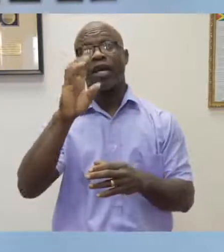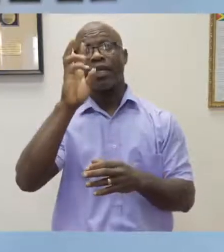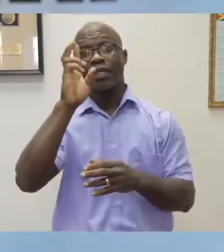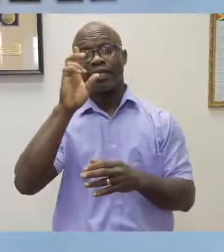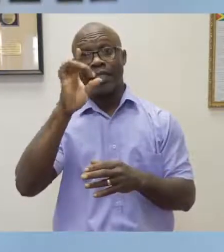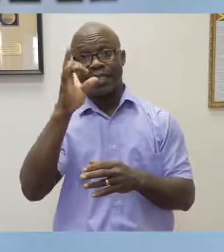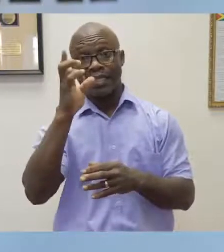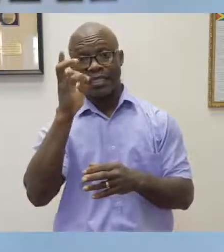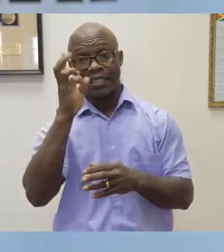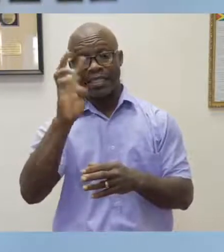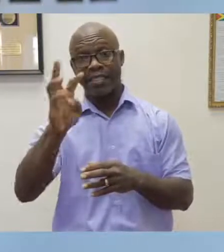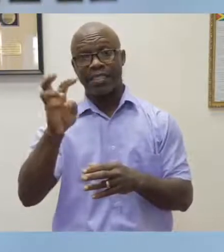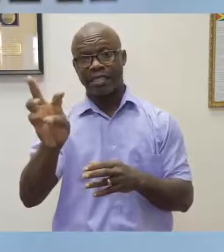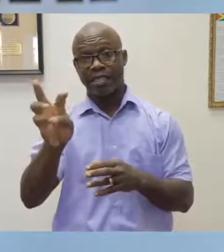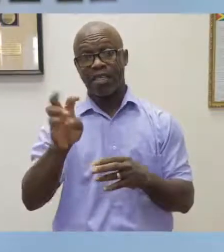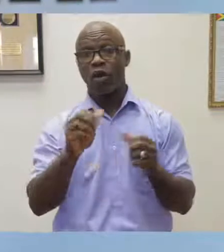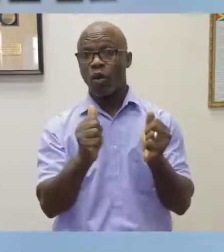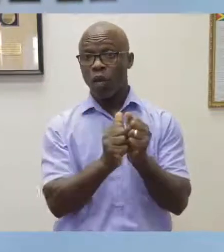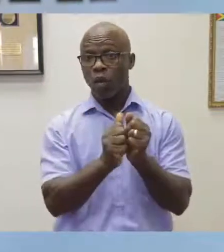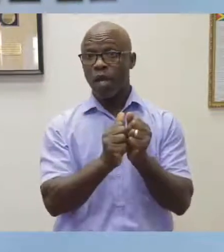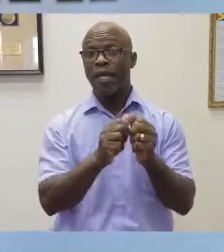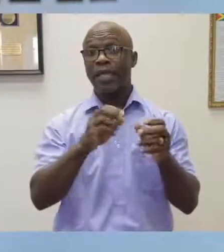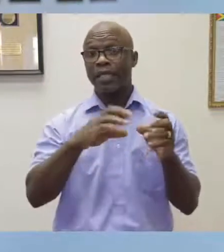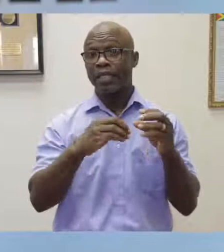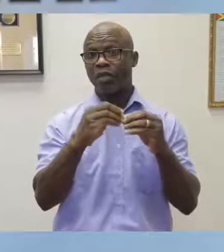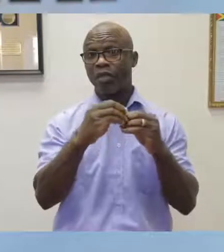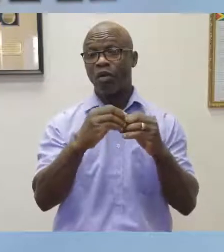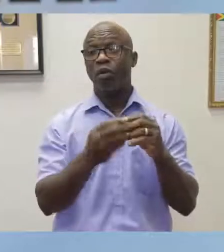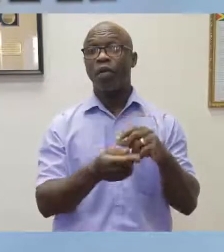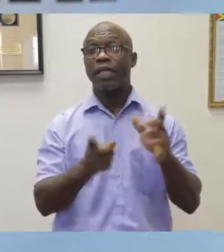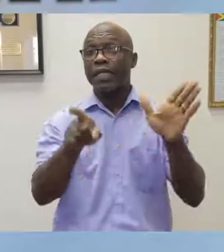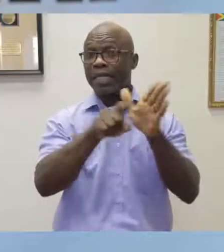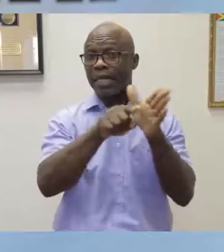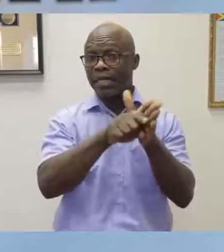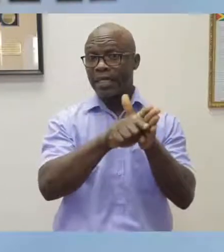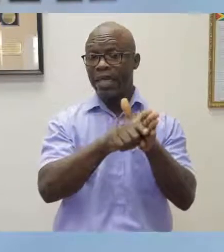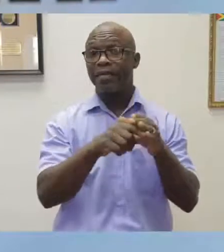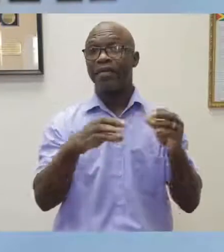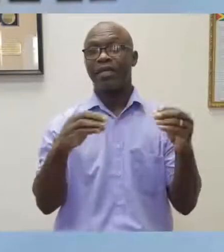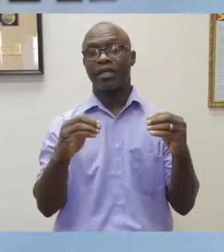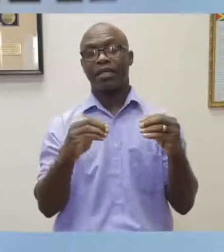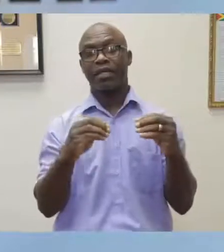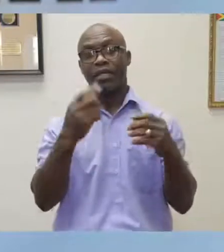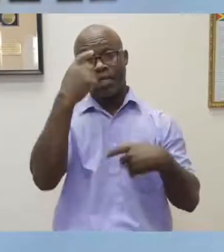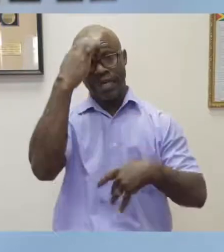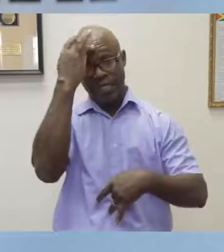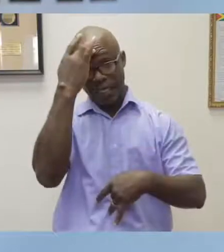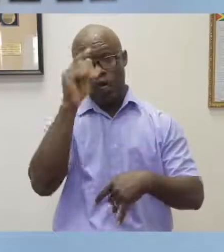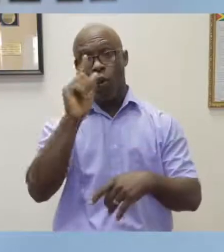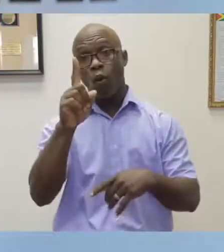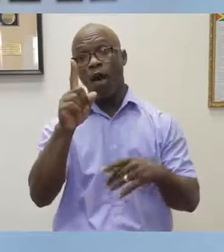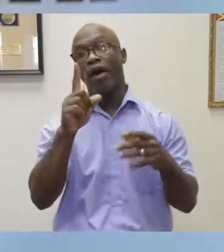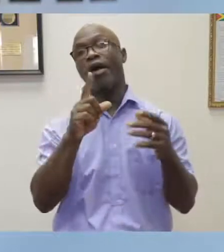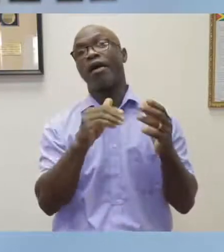1,816, with the total number of negative cases being